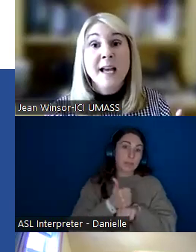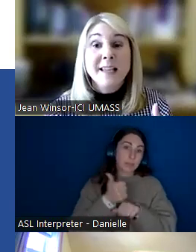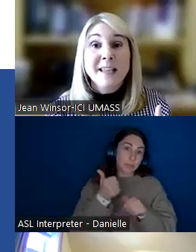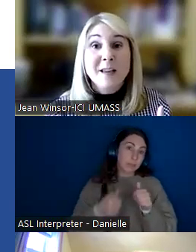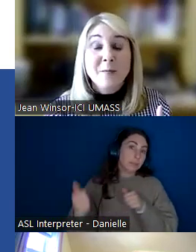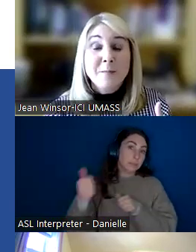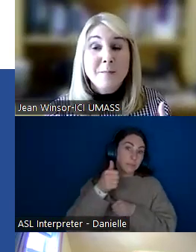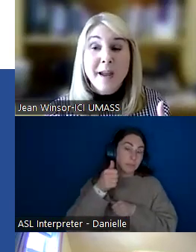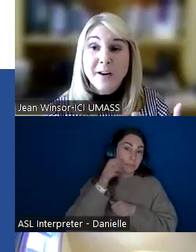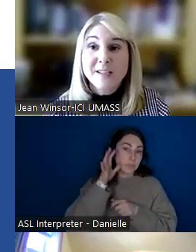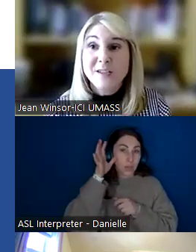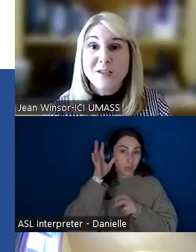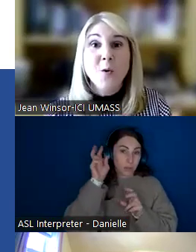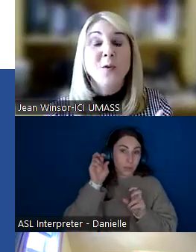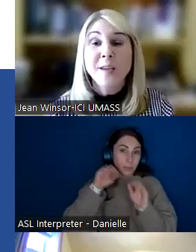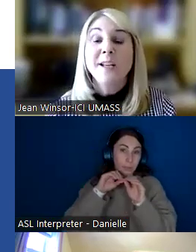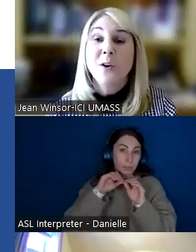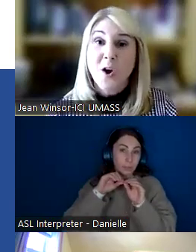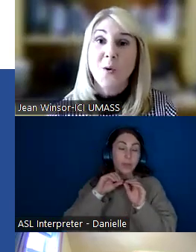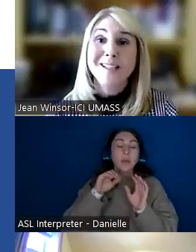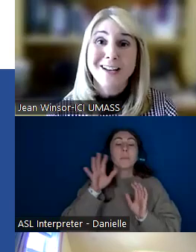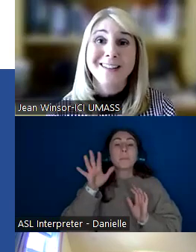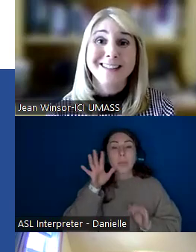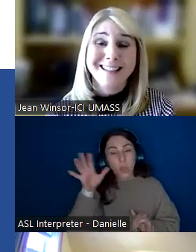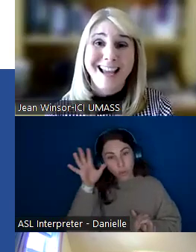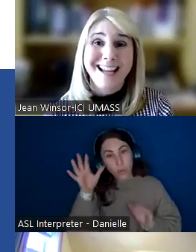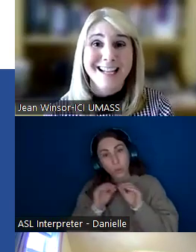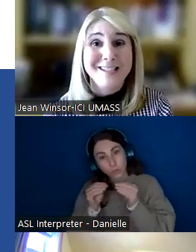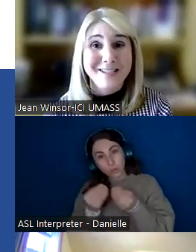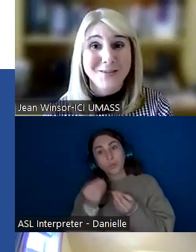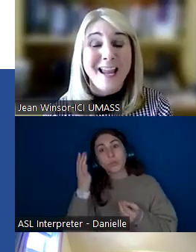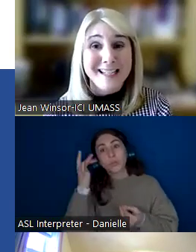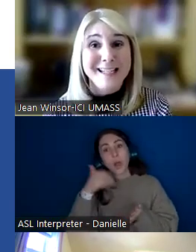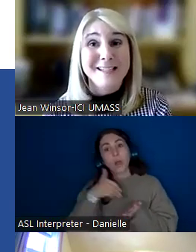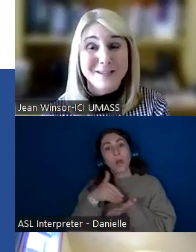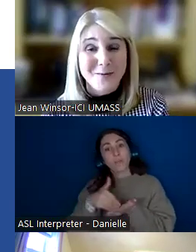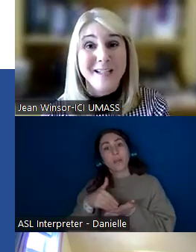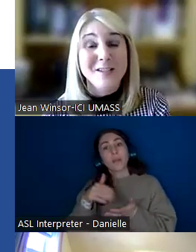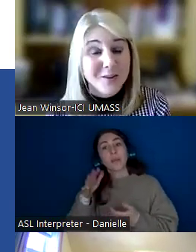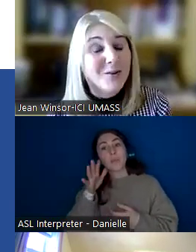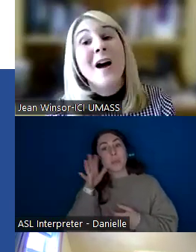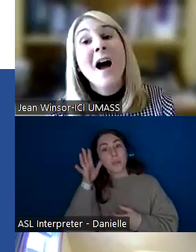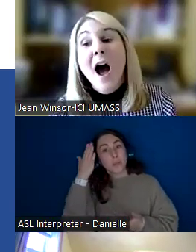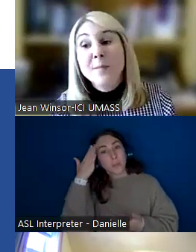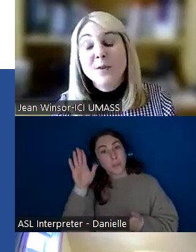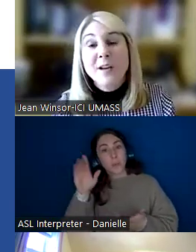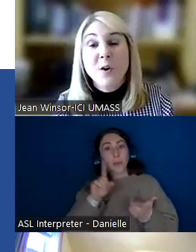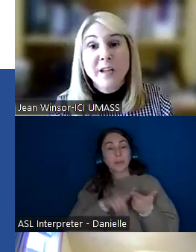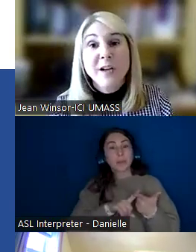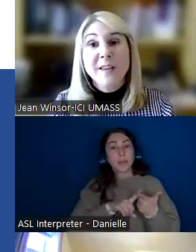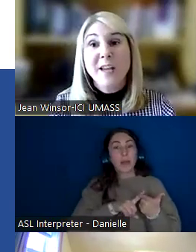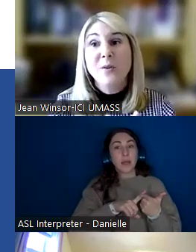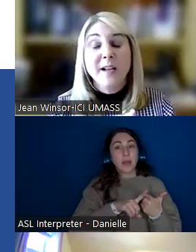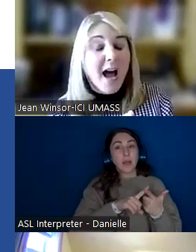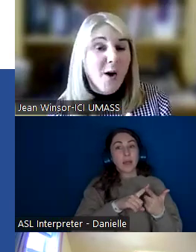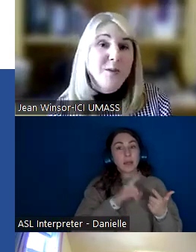oftentimes parents don't know what they don't know until they get to 18 to 22. So the